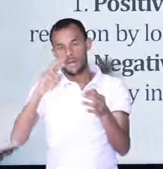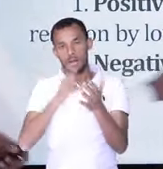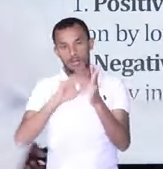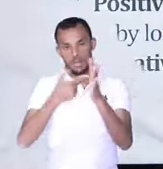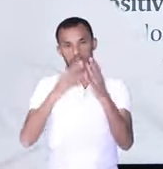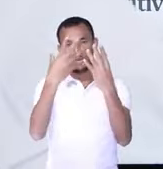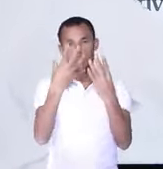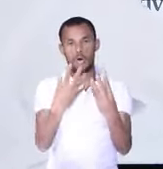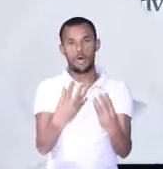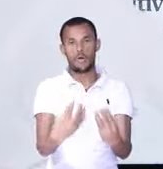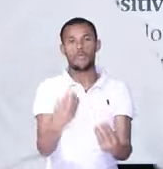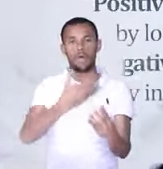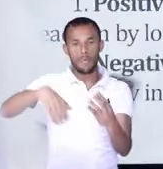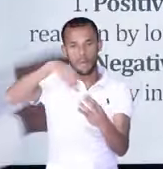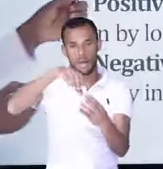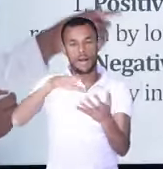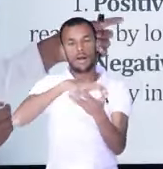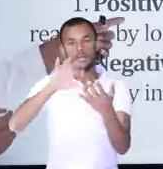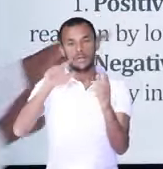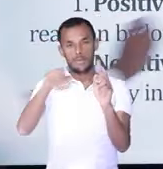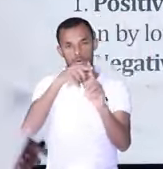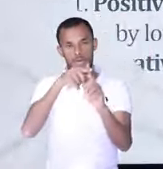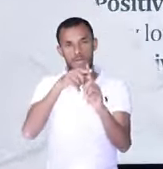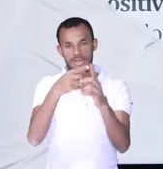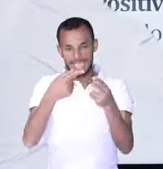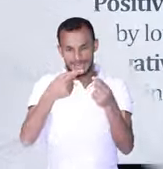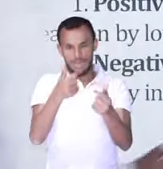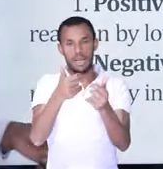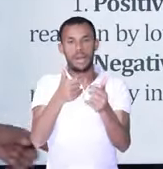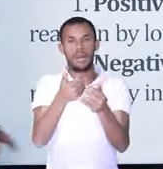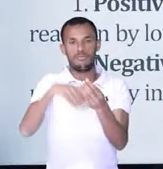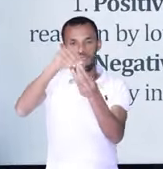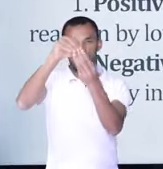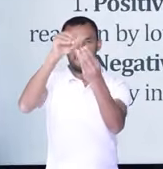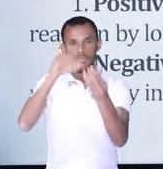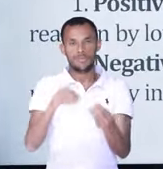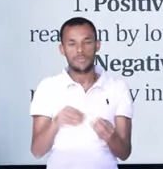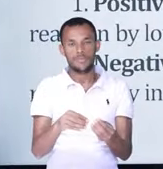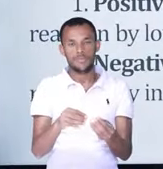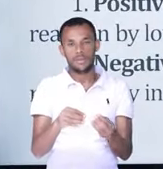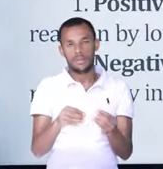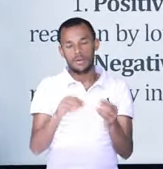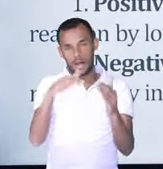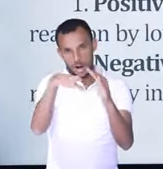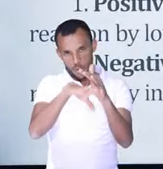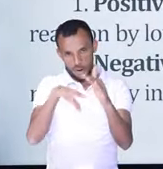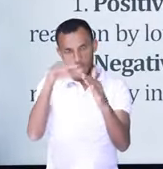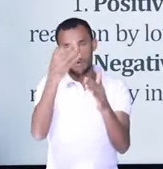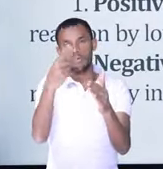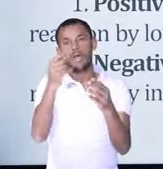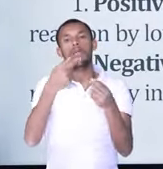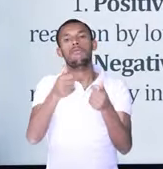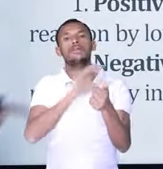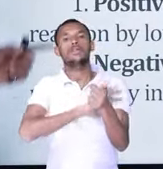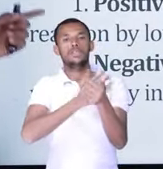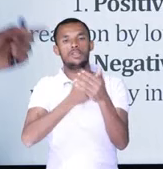slowdowns of chemical reaction. Therefore, positive catalysts speed up of a chemical reaction by lowering of what? The activation